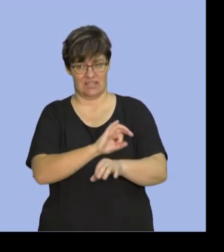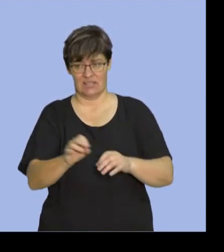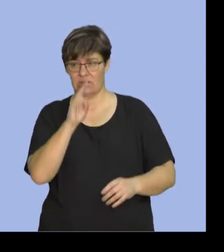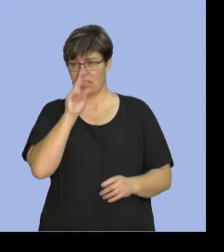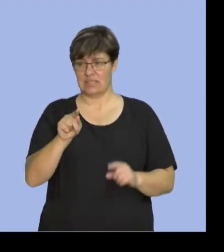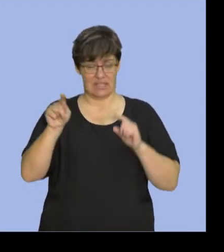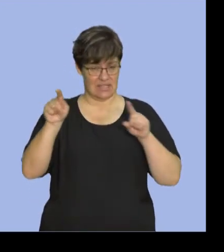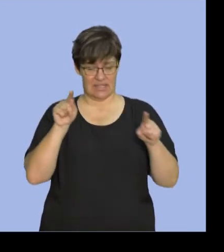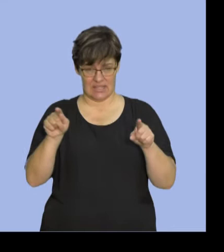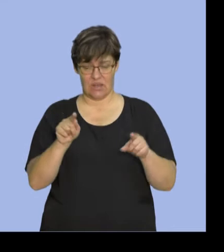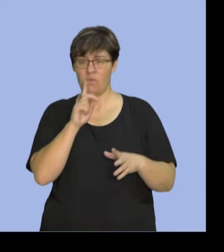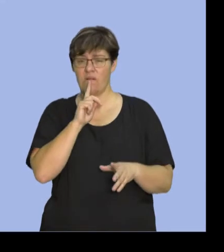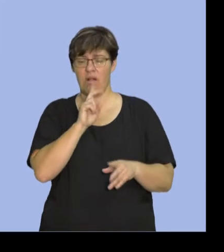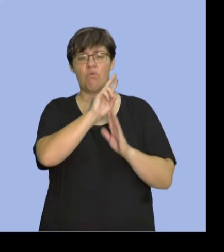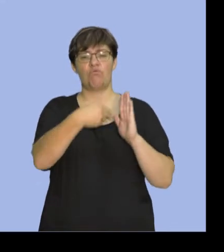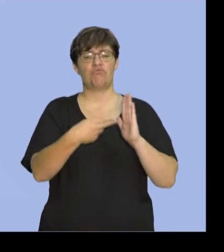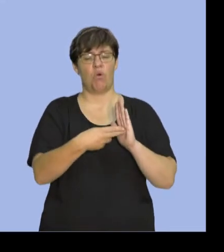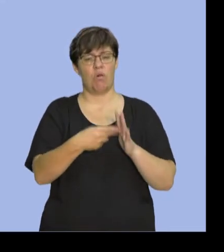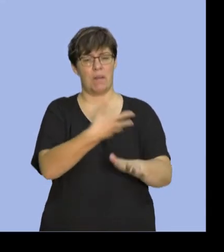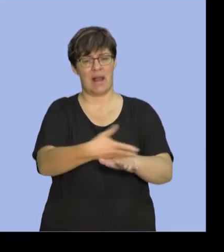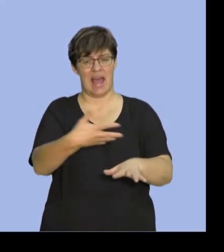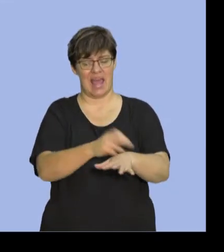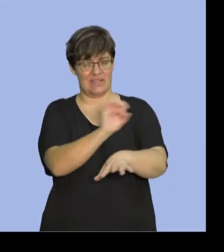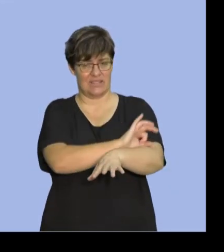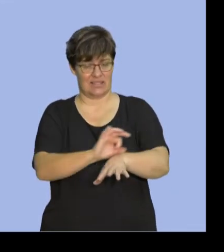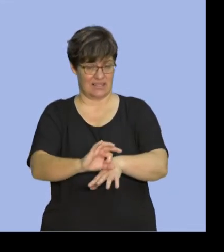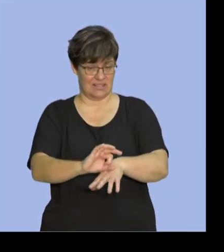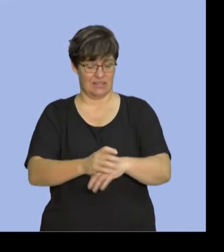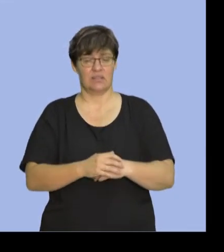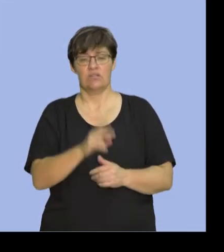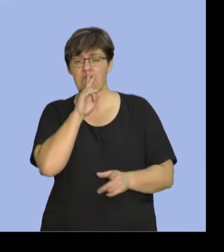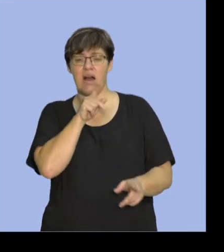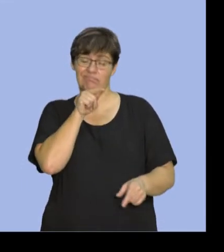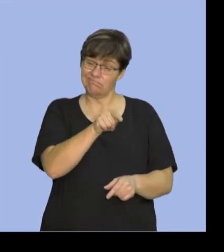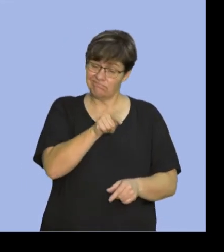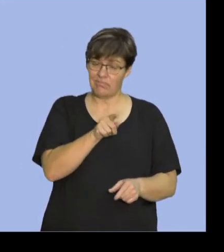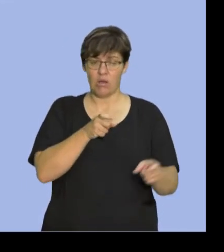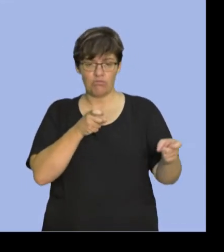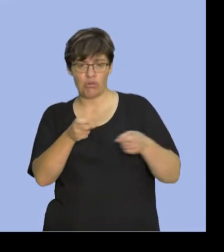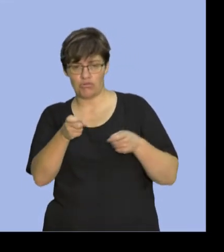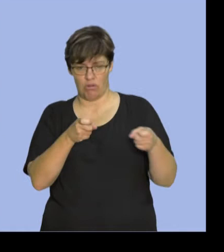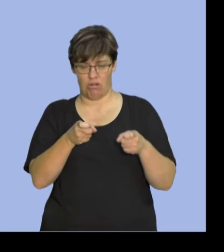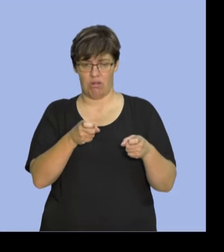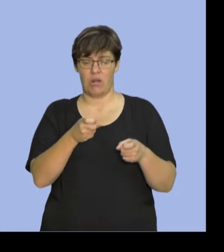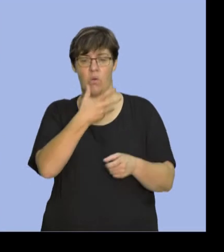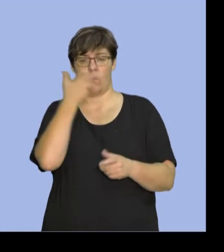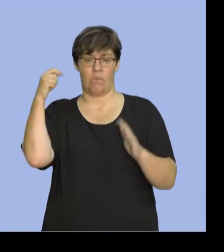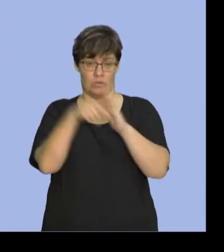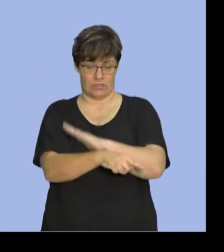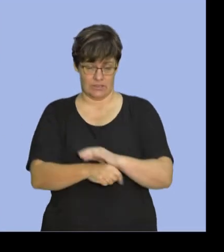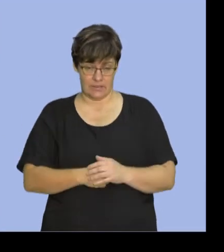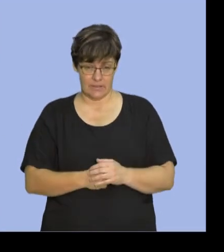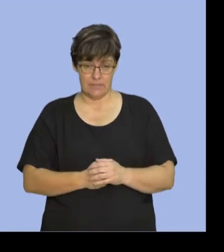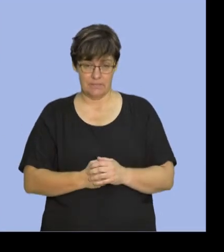talk about the role of these blood vessels in terms of how they control or regulate the loss of heat. We see